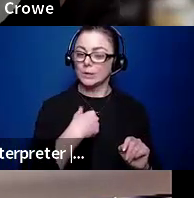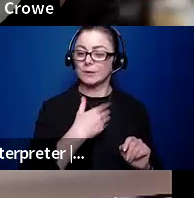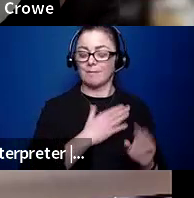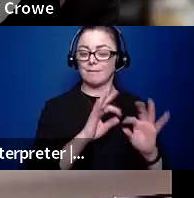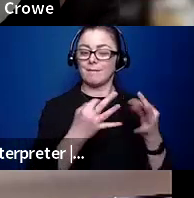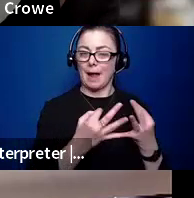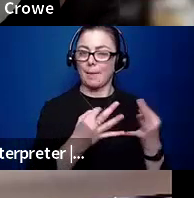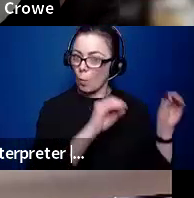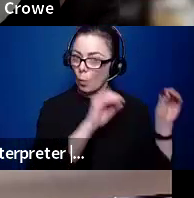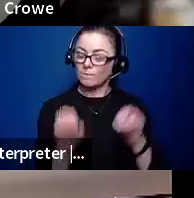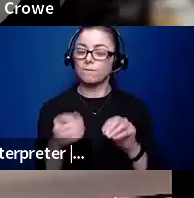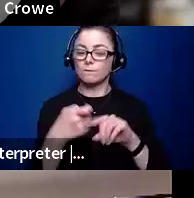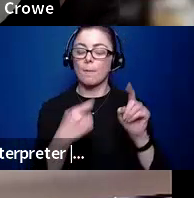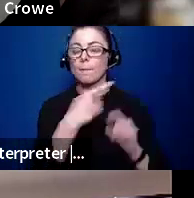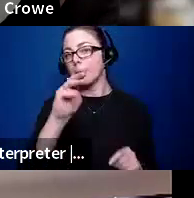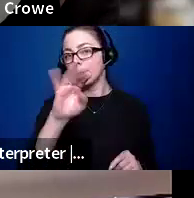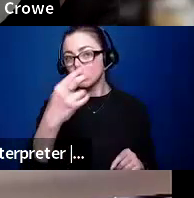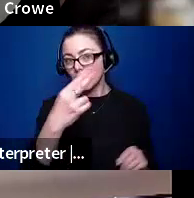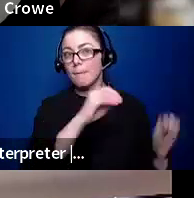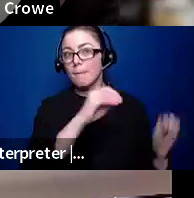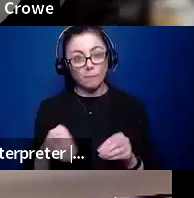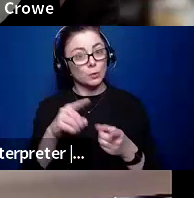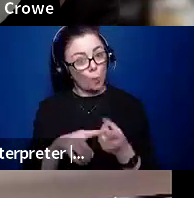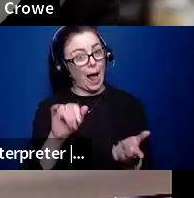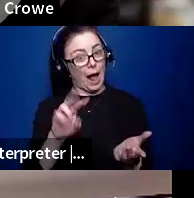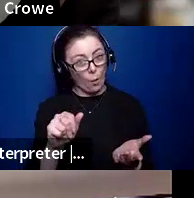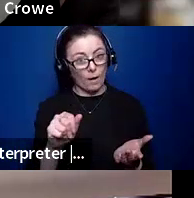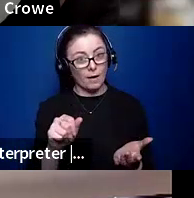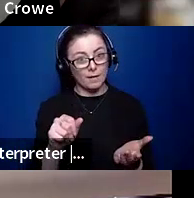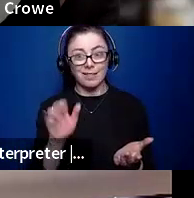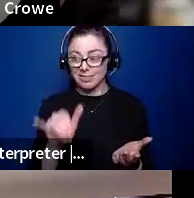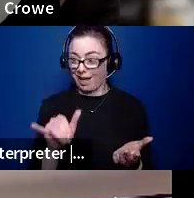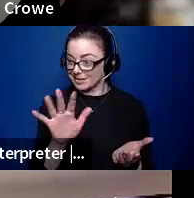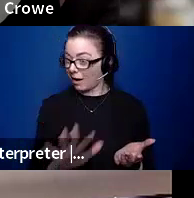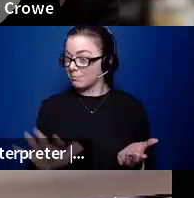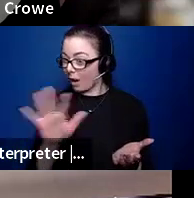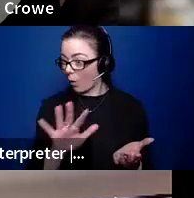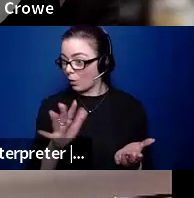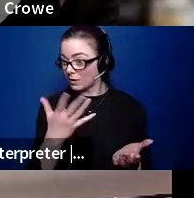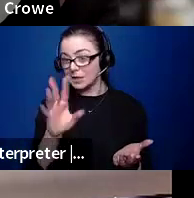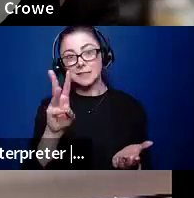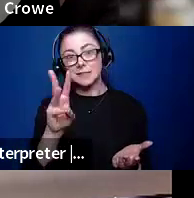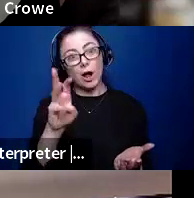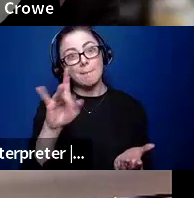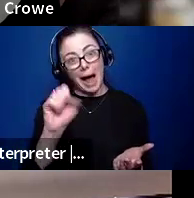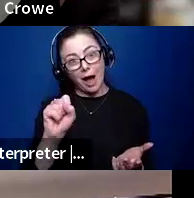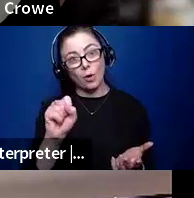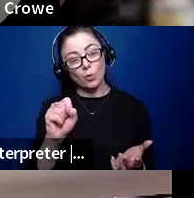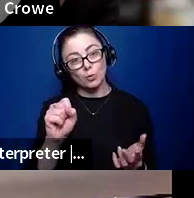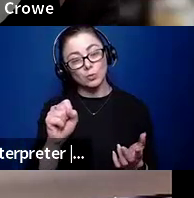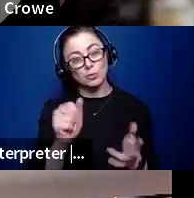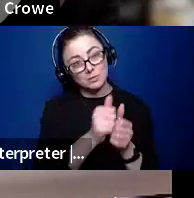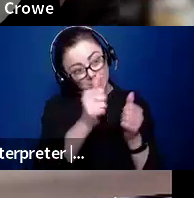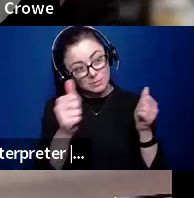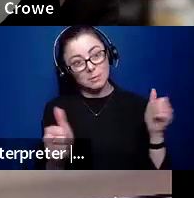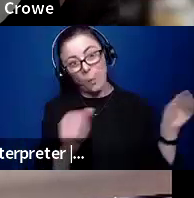moved from Michigan to Iowa. That's about a 600-mile distance, and